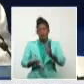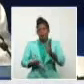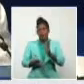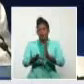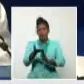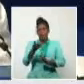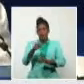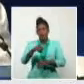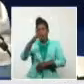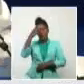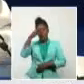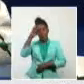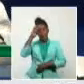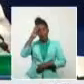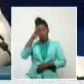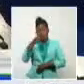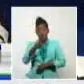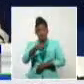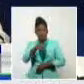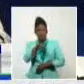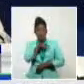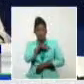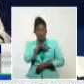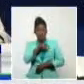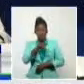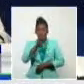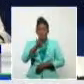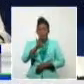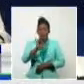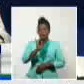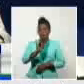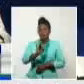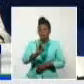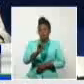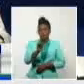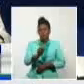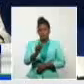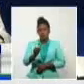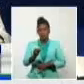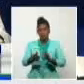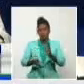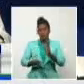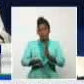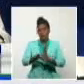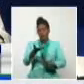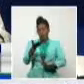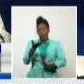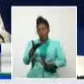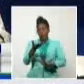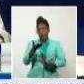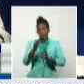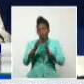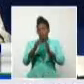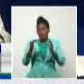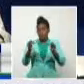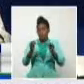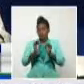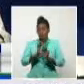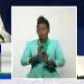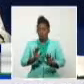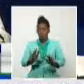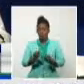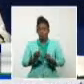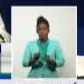país. En el día de ayer, 47 And this personas balance fueron dadas de alta. shows Ya ustedes ven que